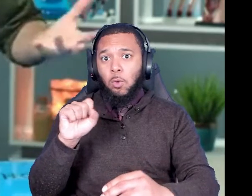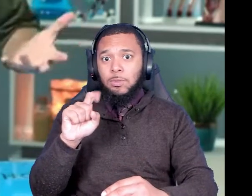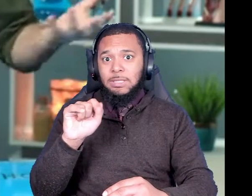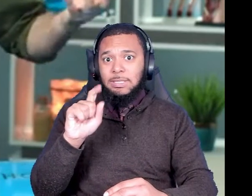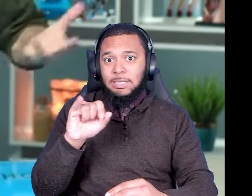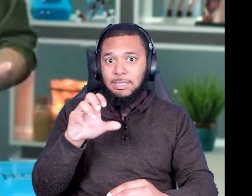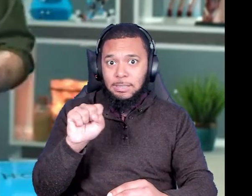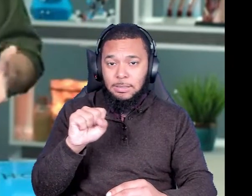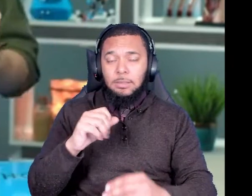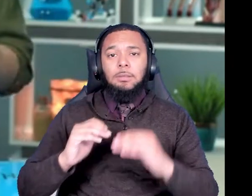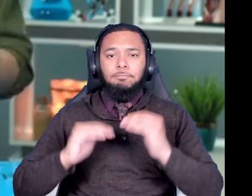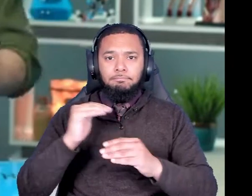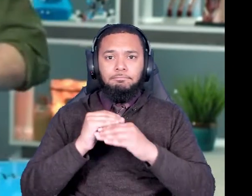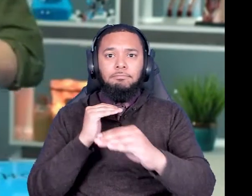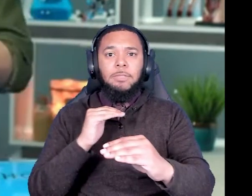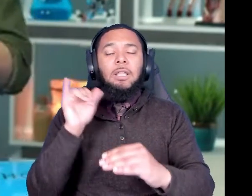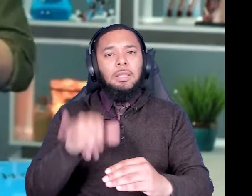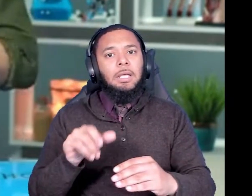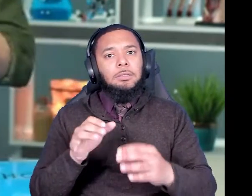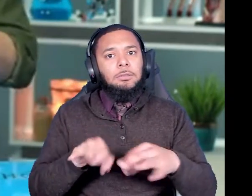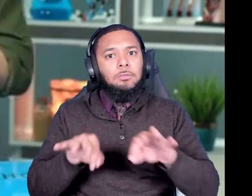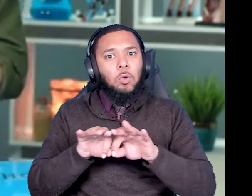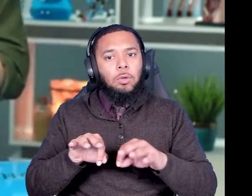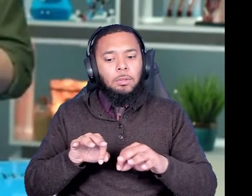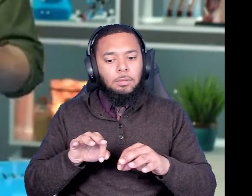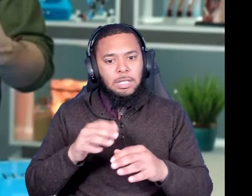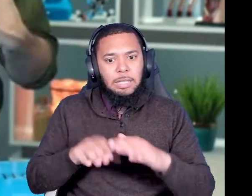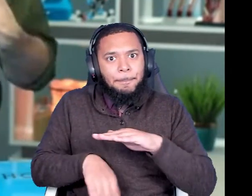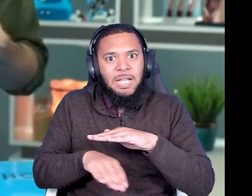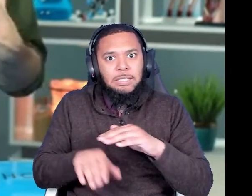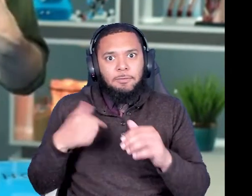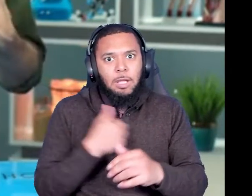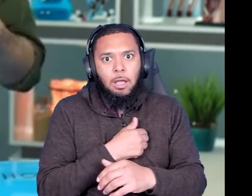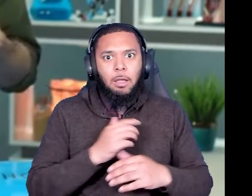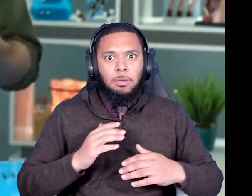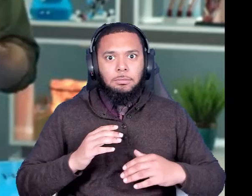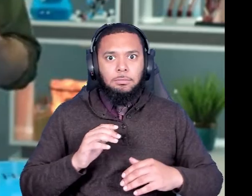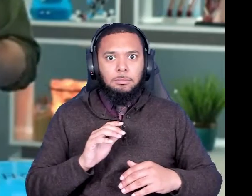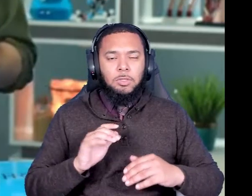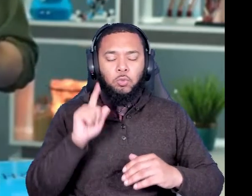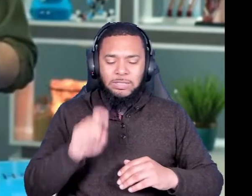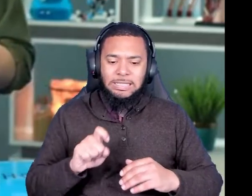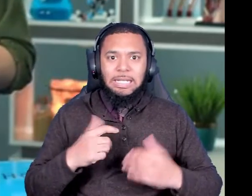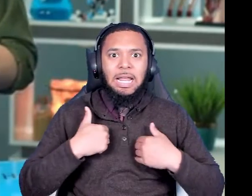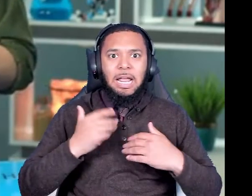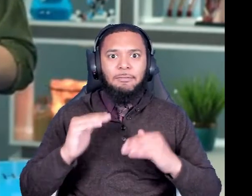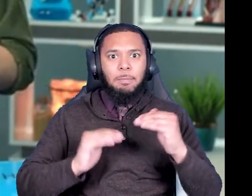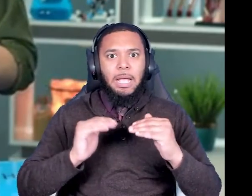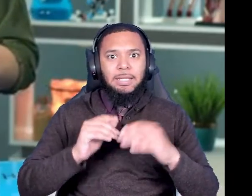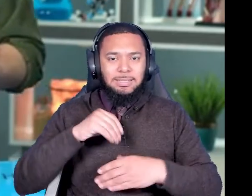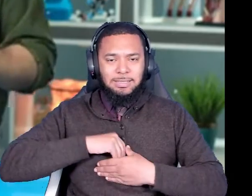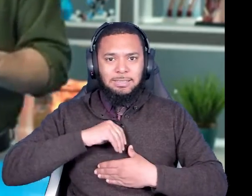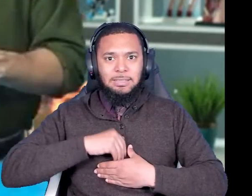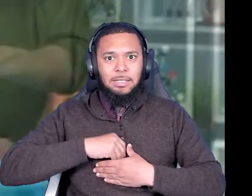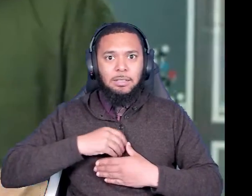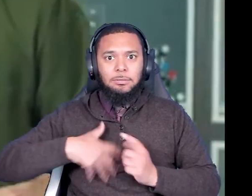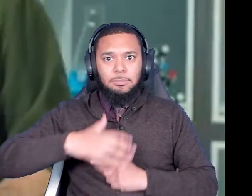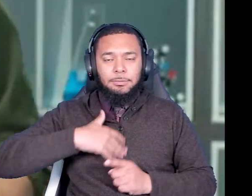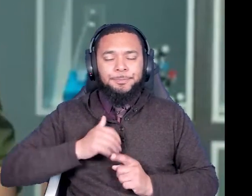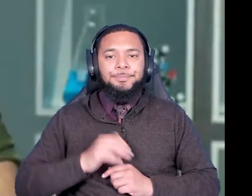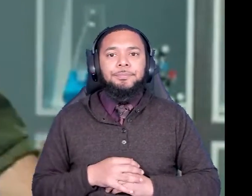the basis of what we do, is we have to maintain that balance within our bodies, within our internal environments.